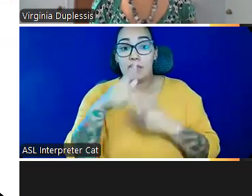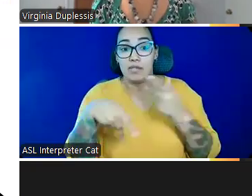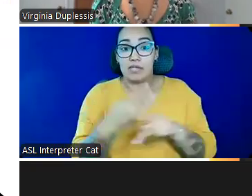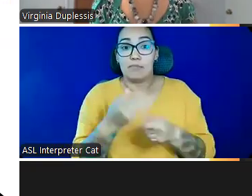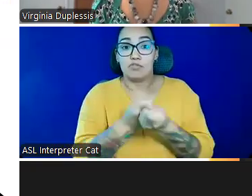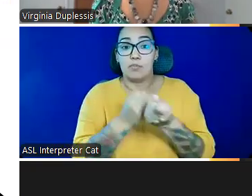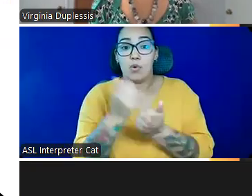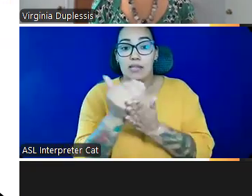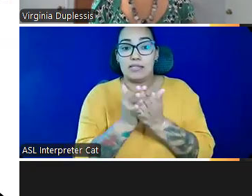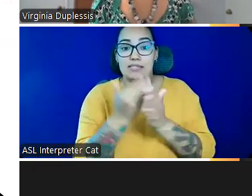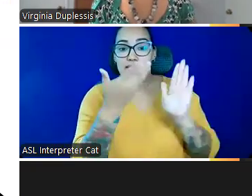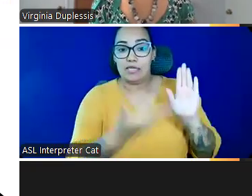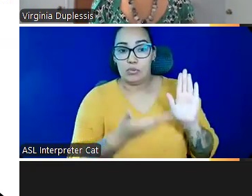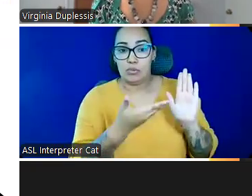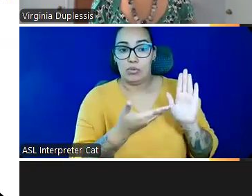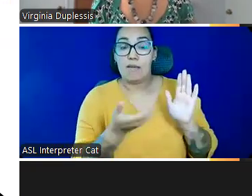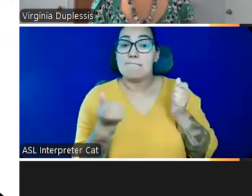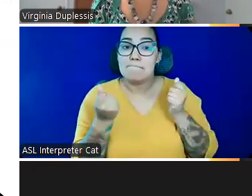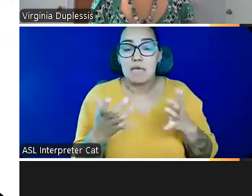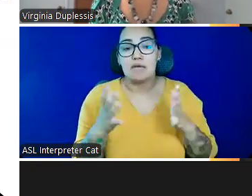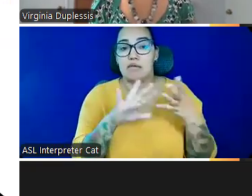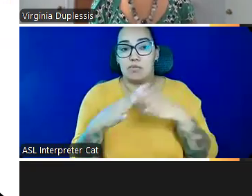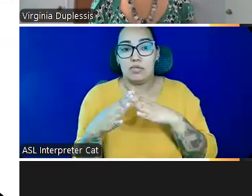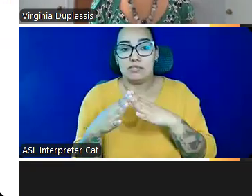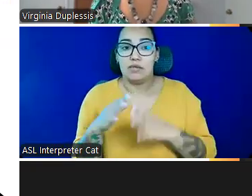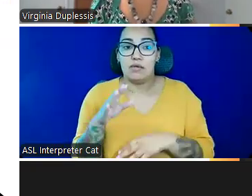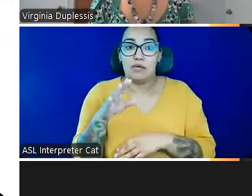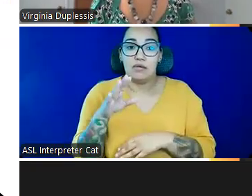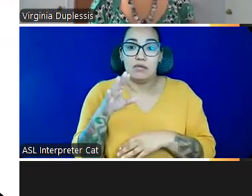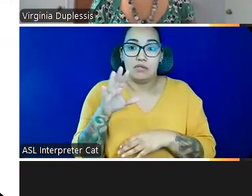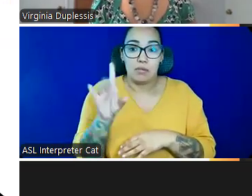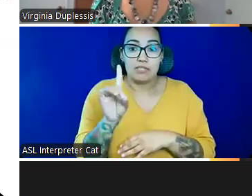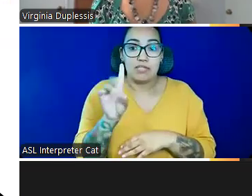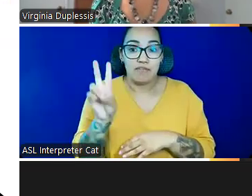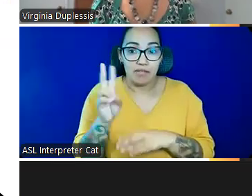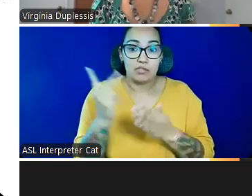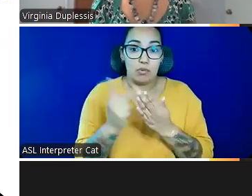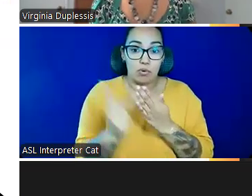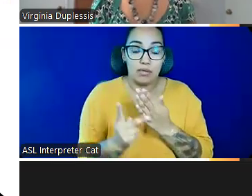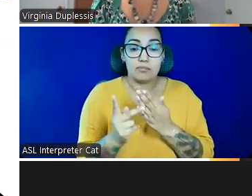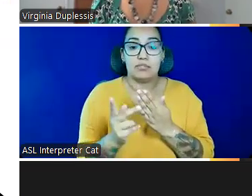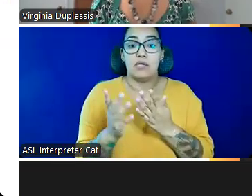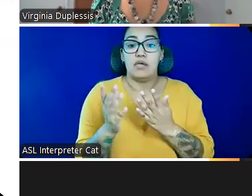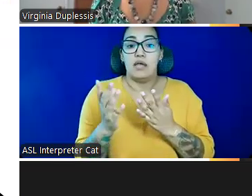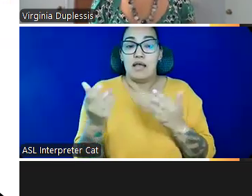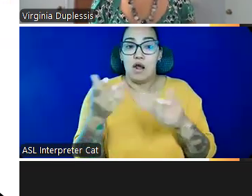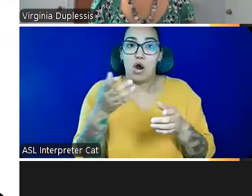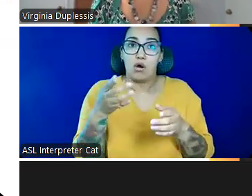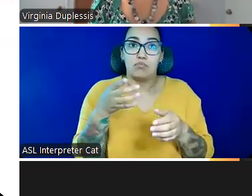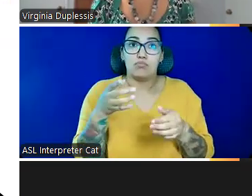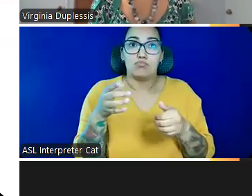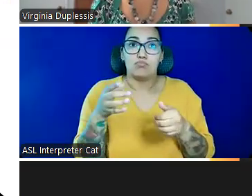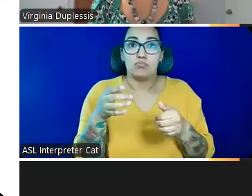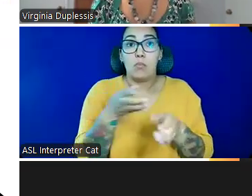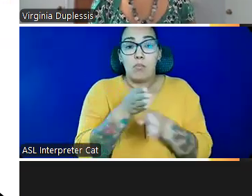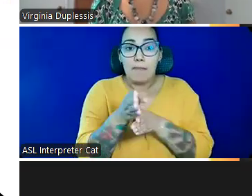slide. In many communities, domestic violence programs serve as primary referrals for